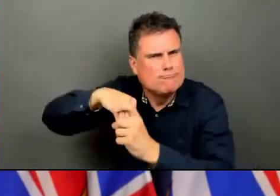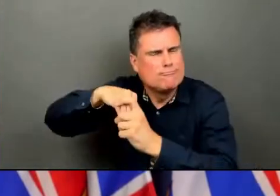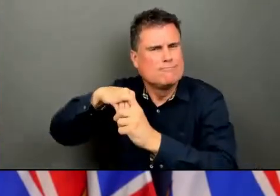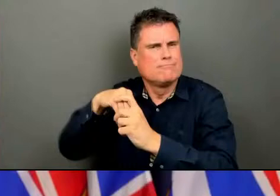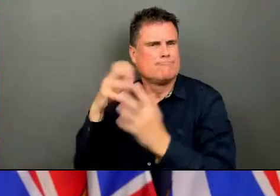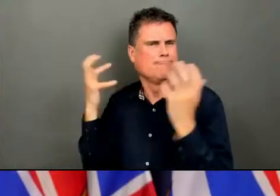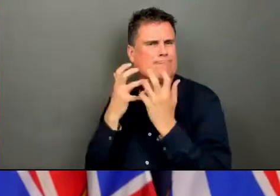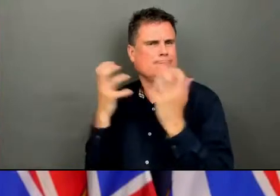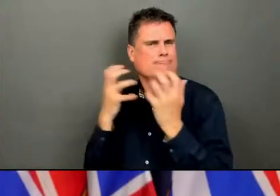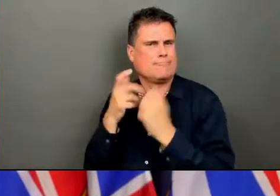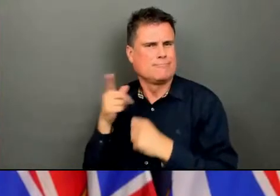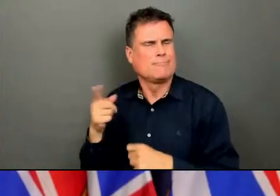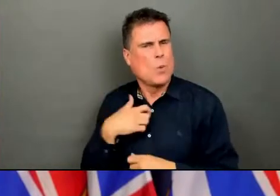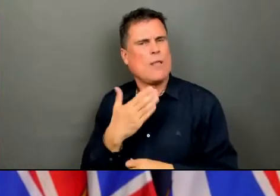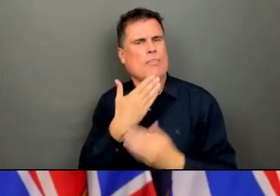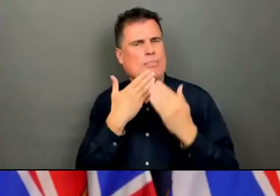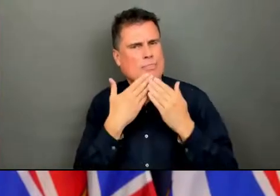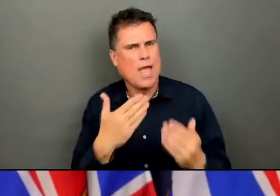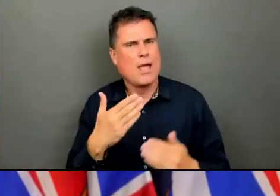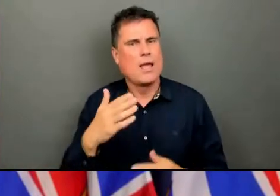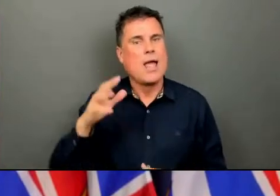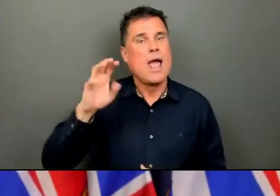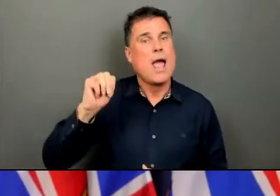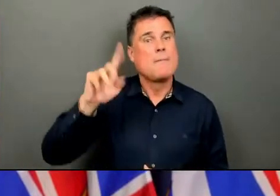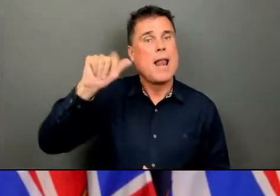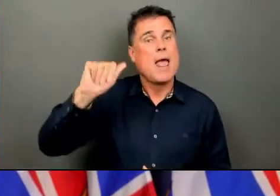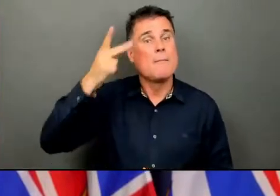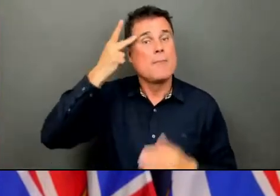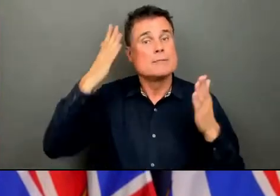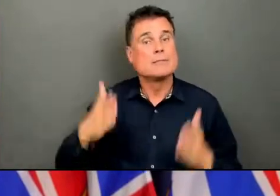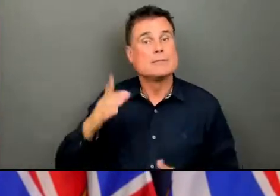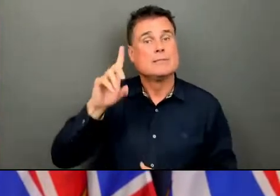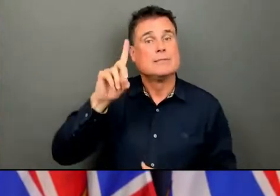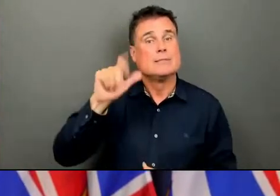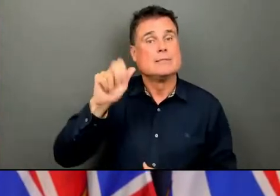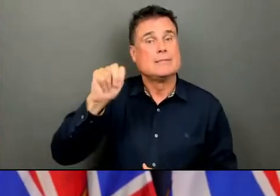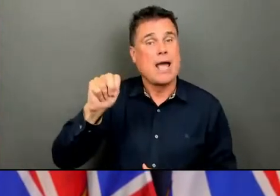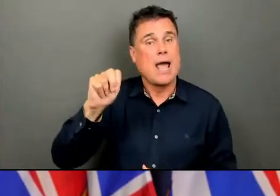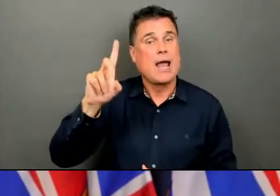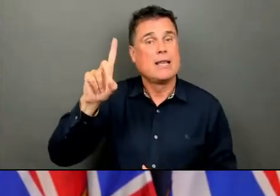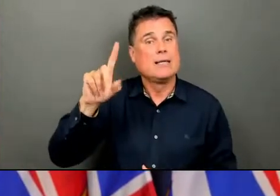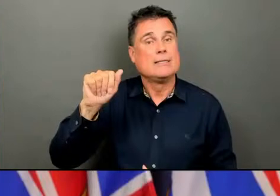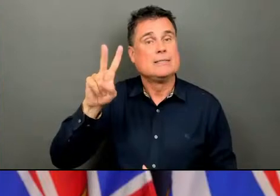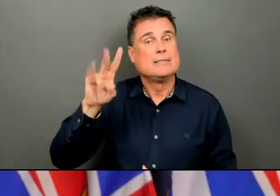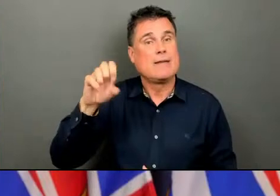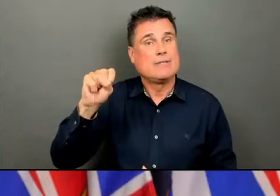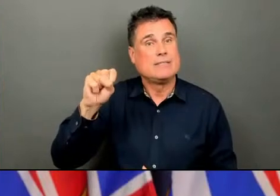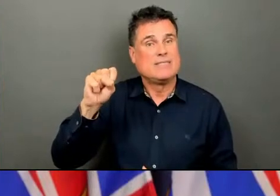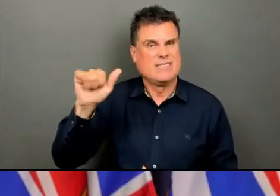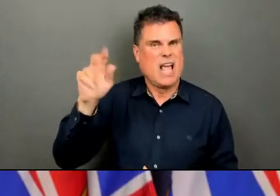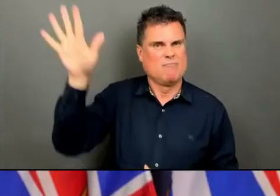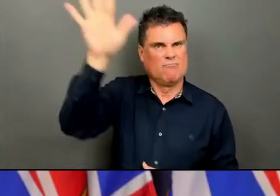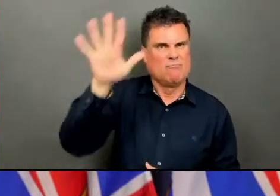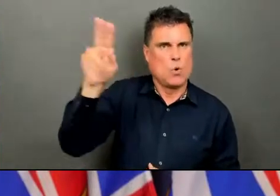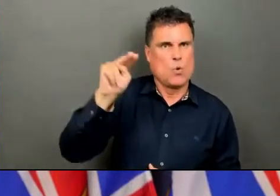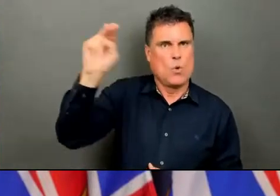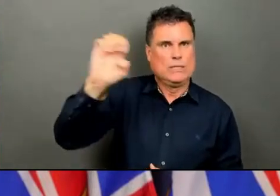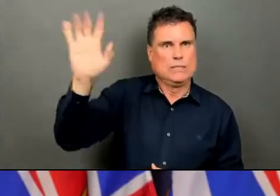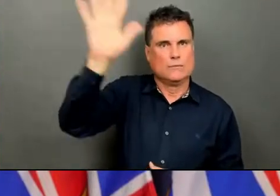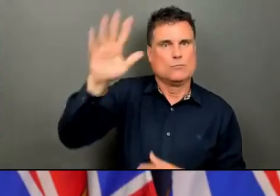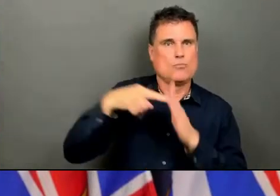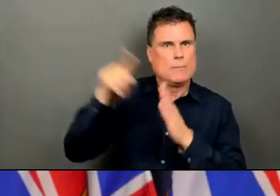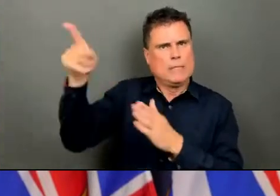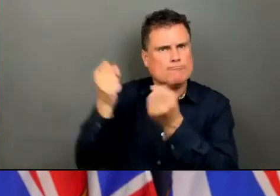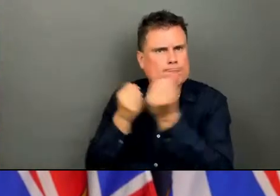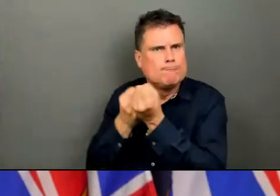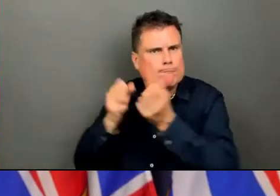my colleague in the legislature, Dan Davies, for his work in assisting us with those efforts as well. And just finally, I want to just bring you up